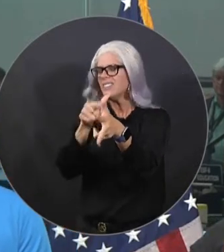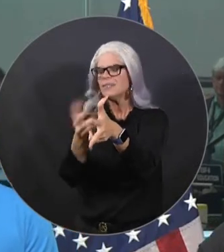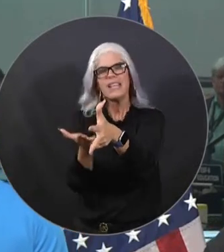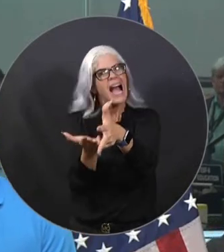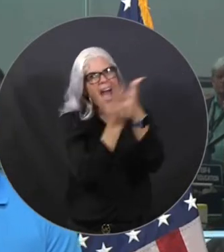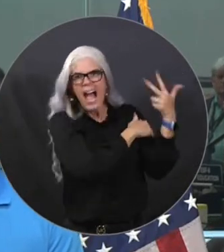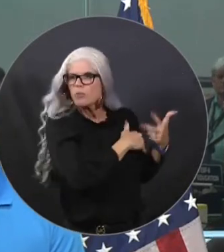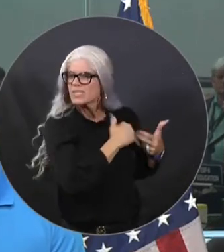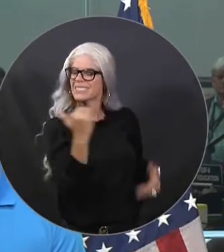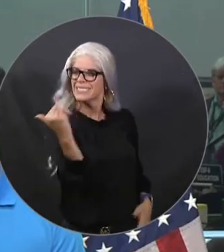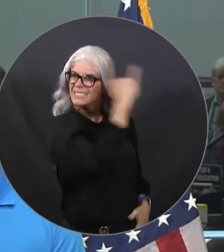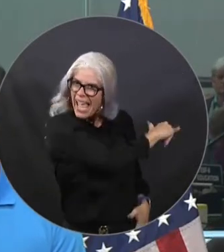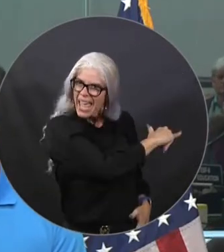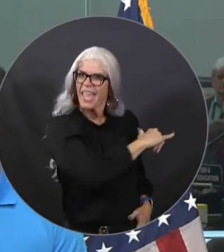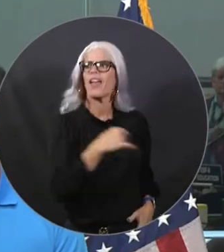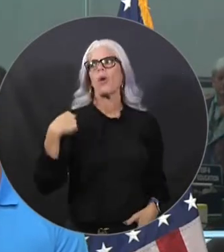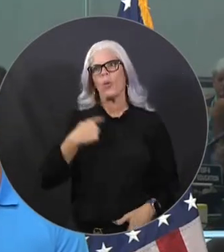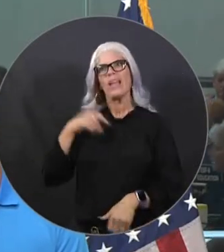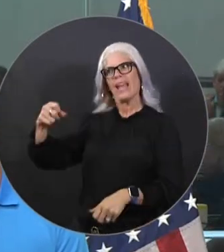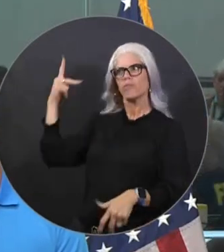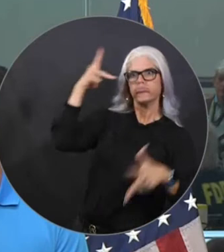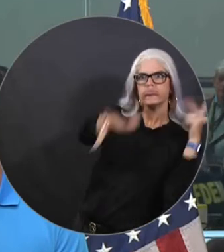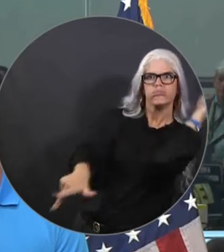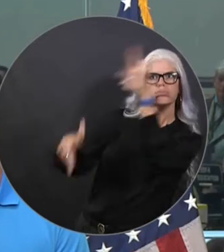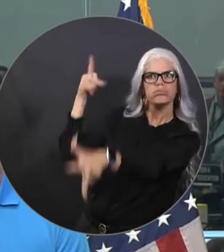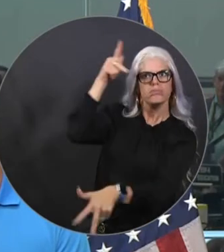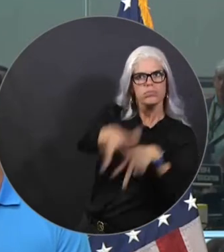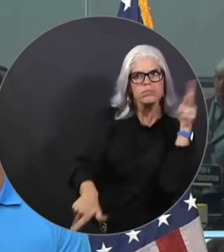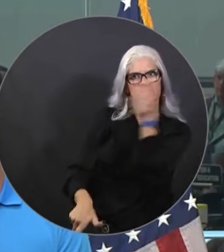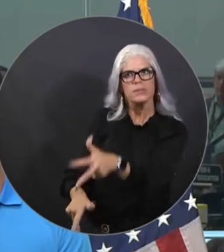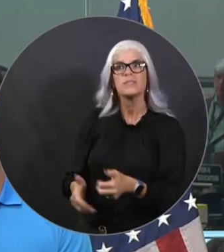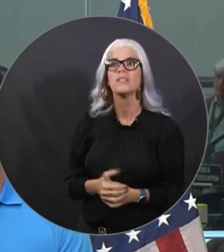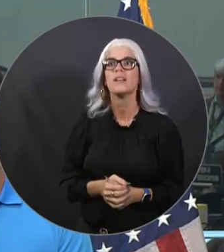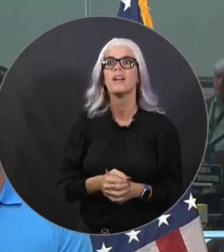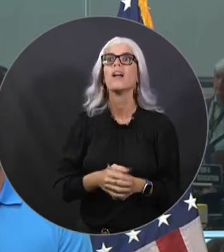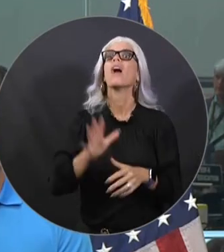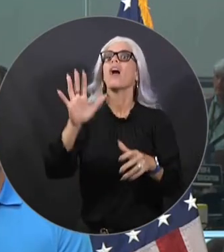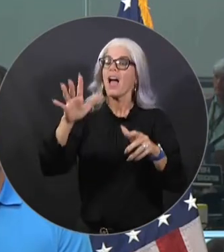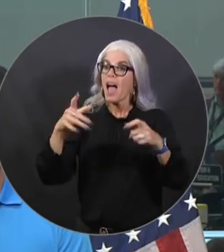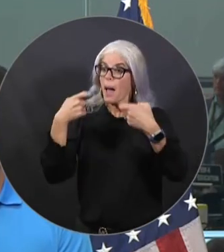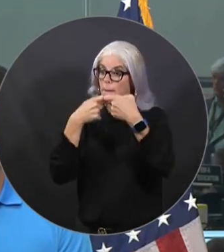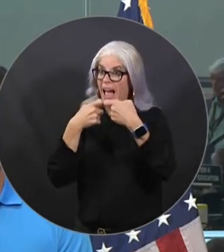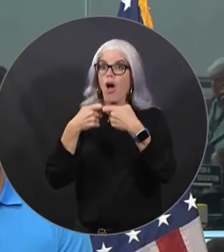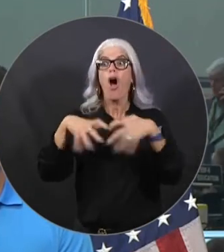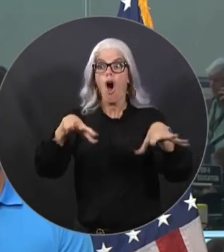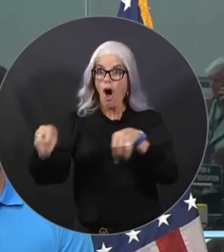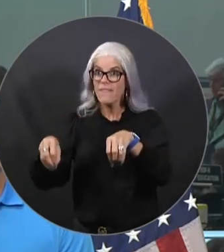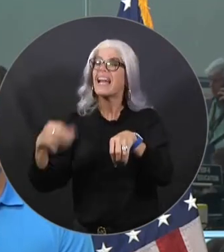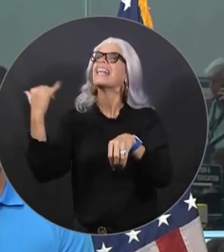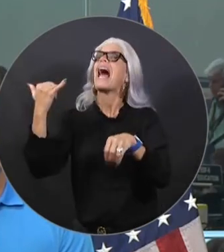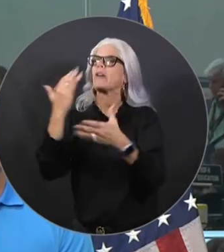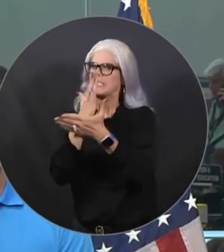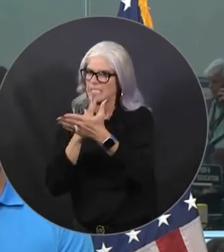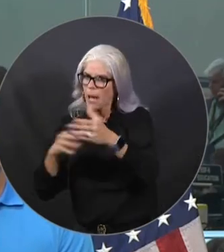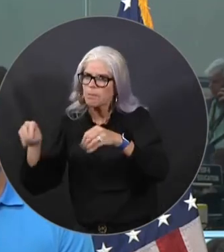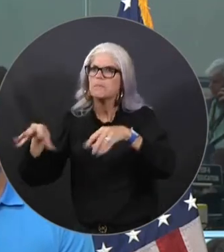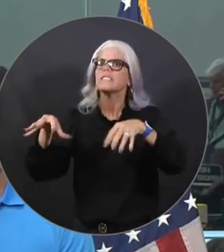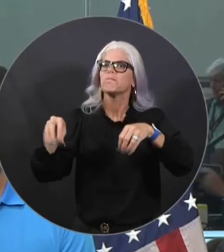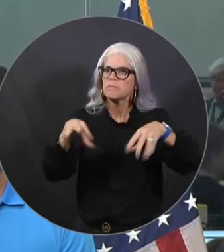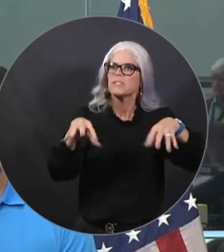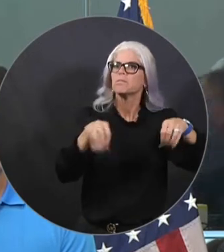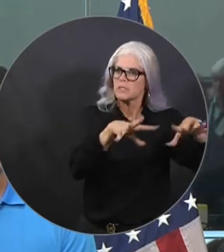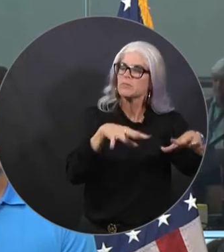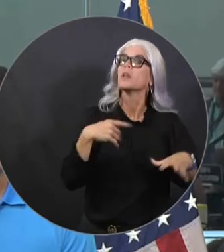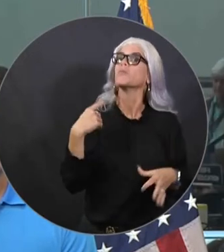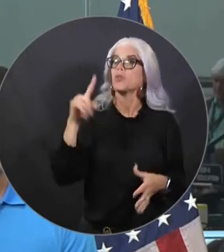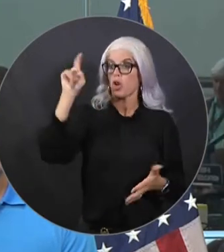there. Power outages are being restored. The governor read through a laundry list of individuals that are having power restored.